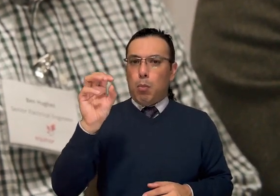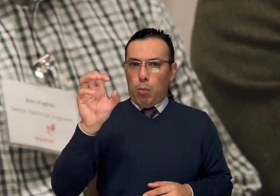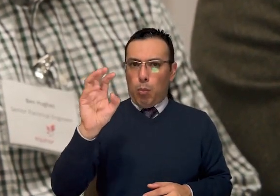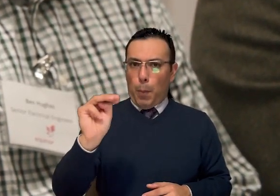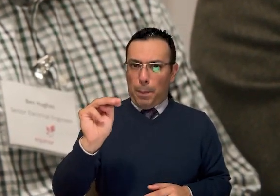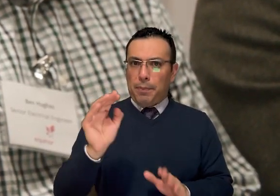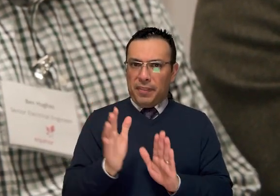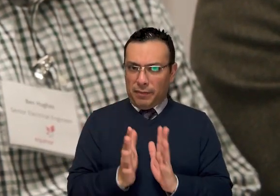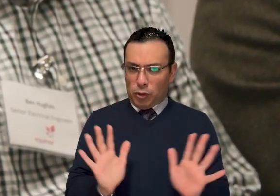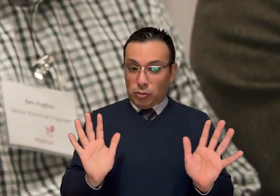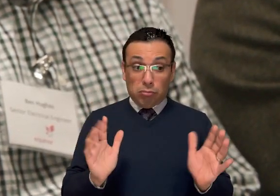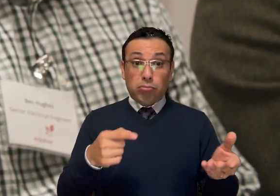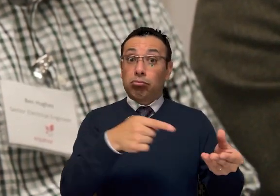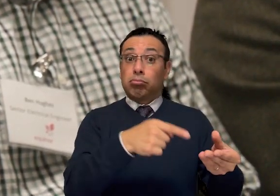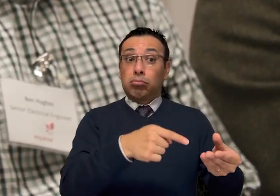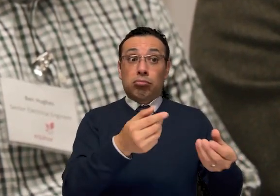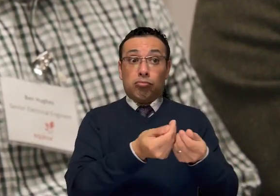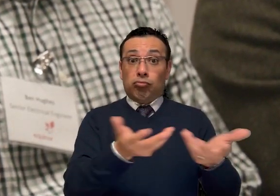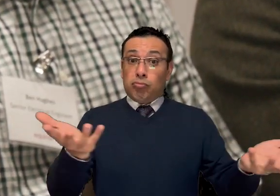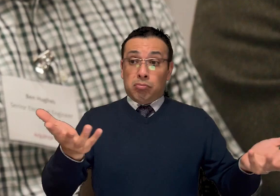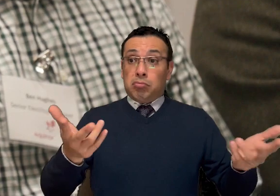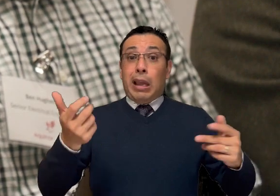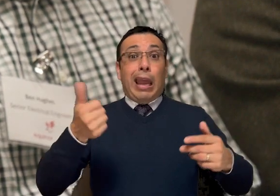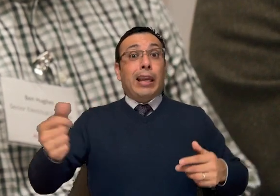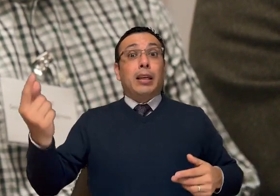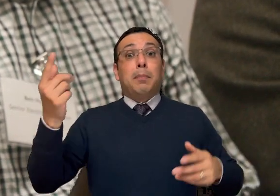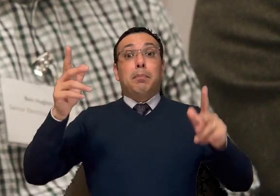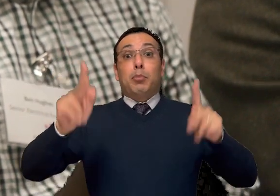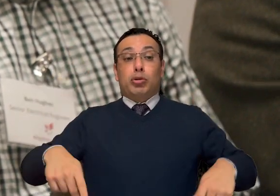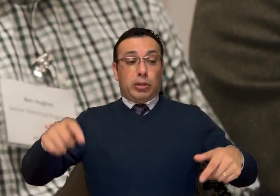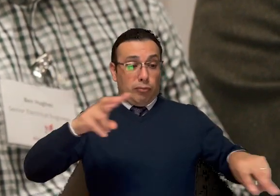the BOEM website. The final environmental impact